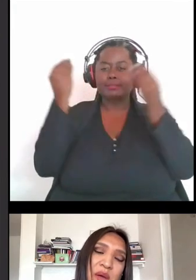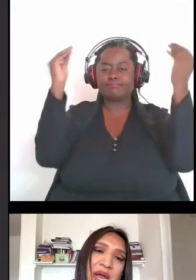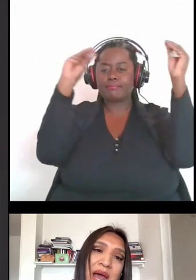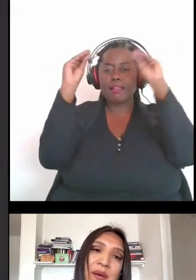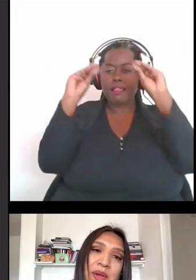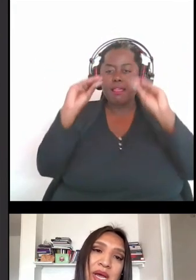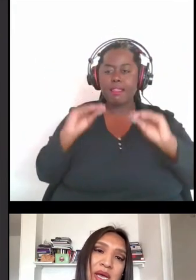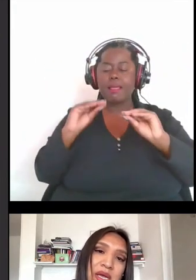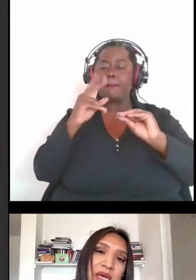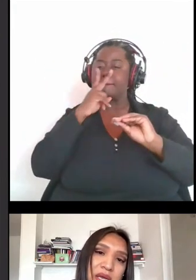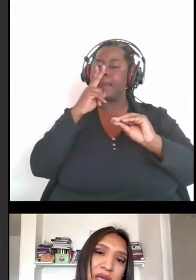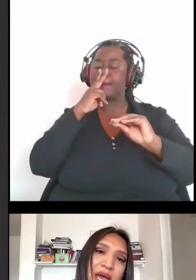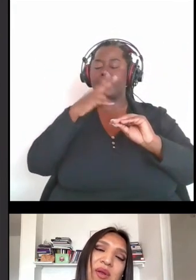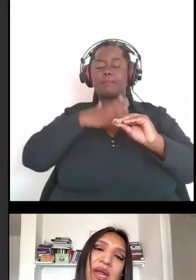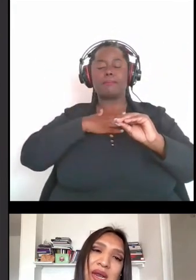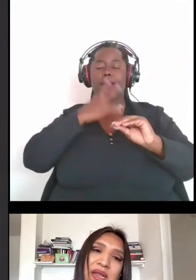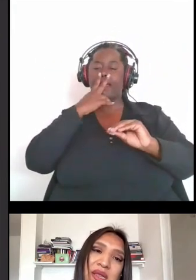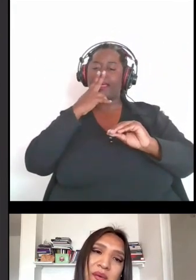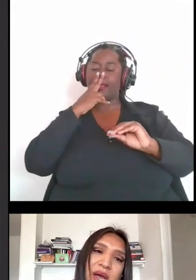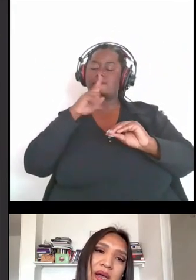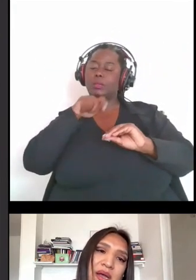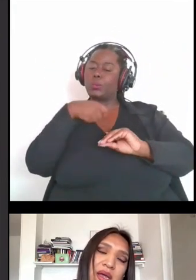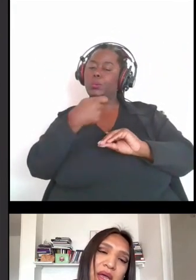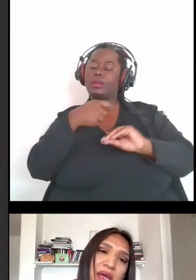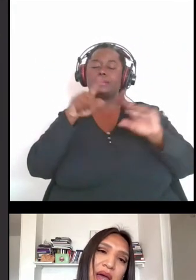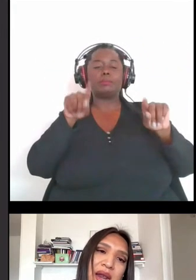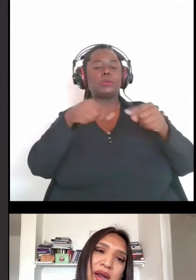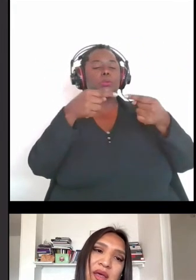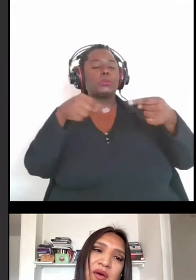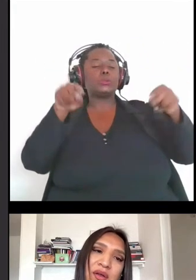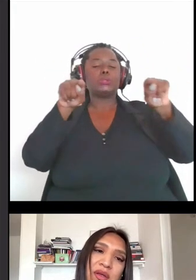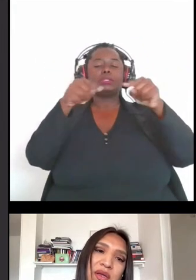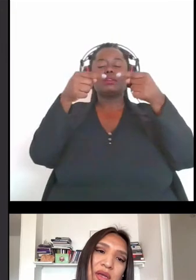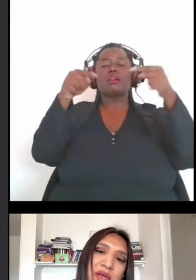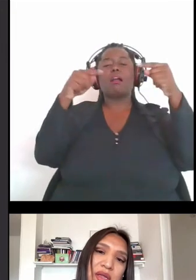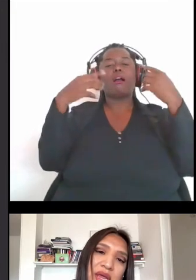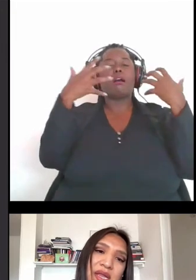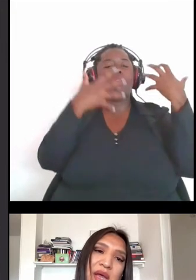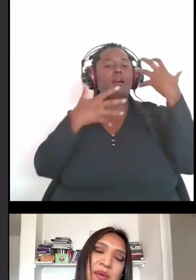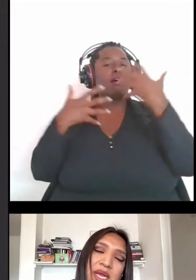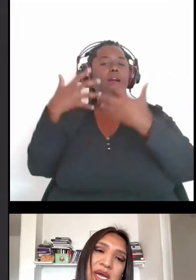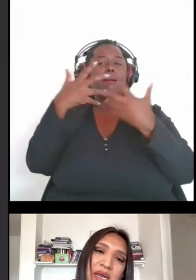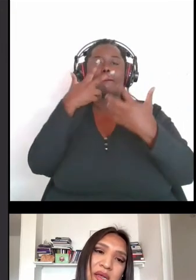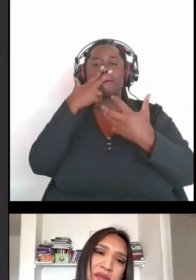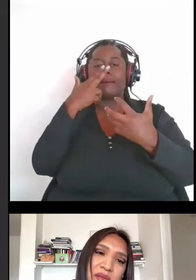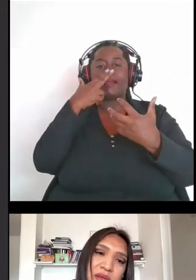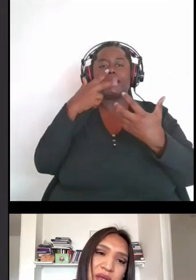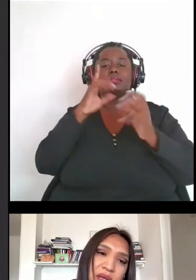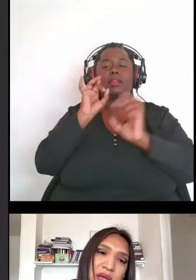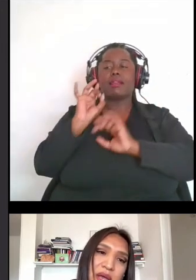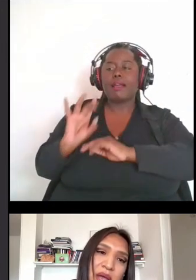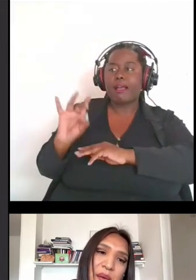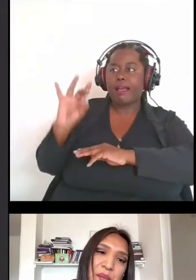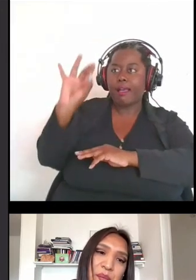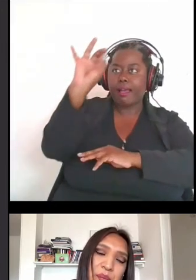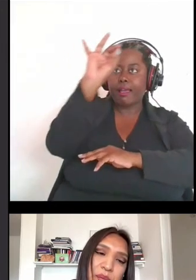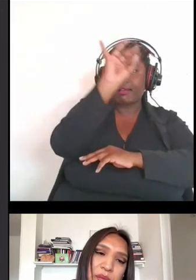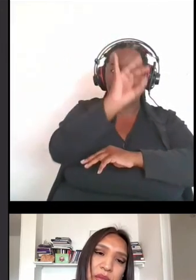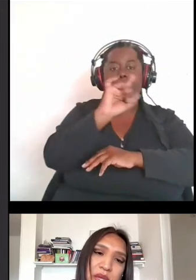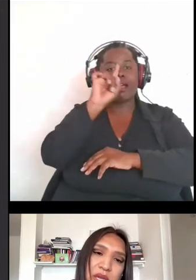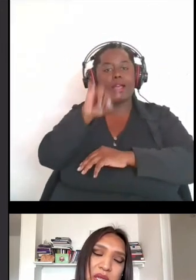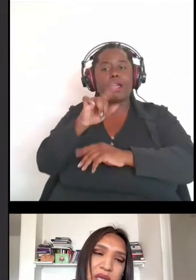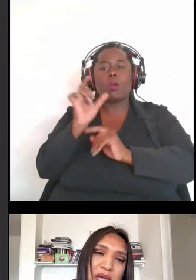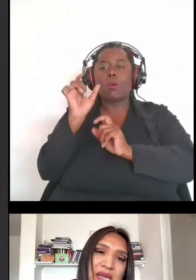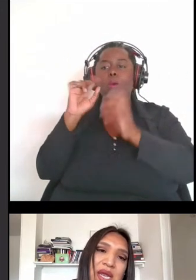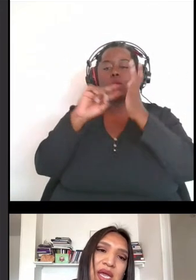are like songs for me I feel that I'm composing a song each element is a word